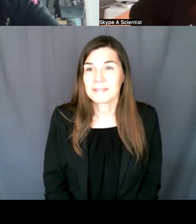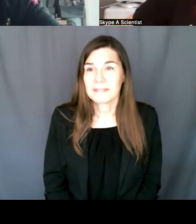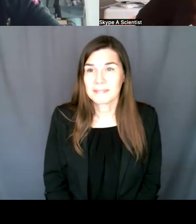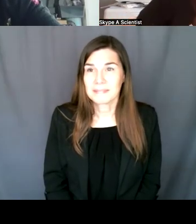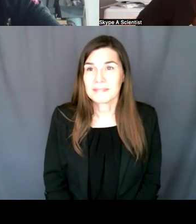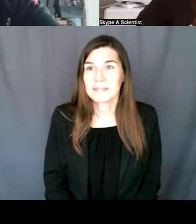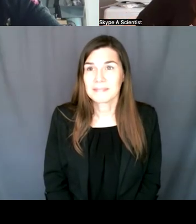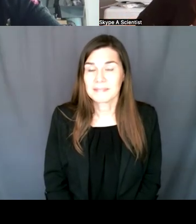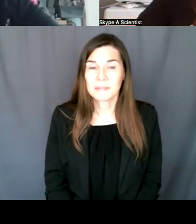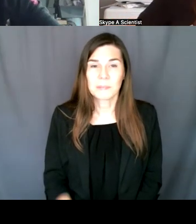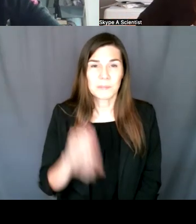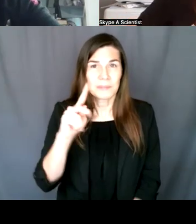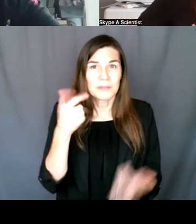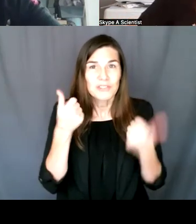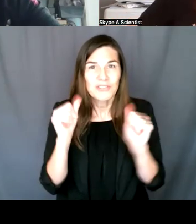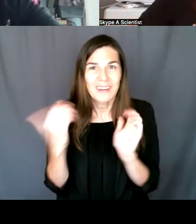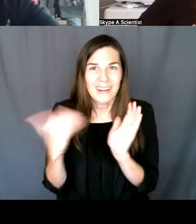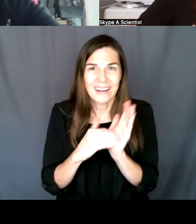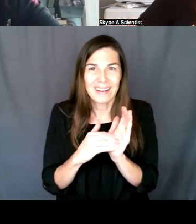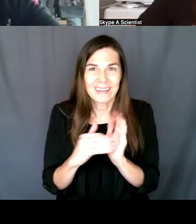Okay, let's try it this way.